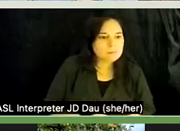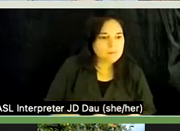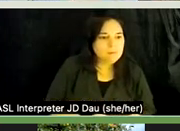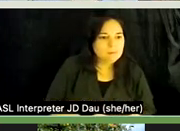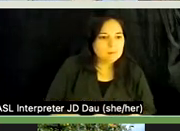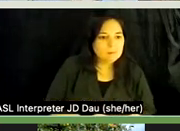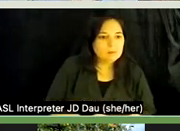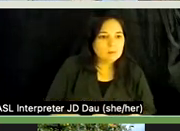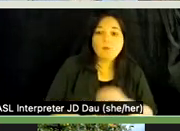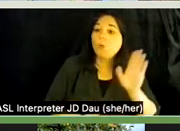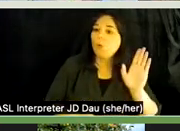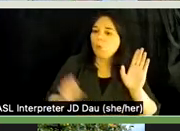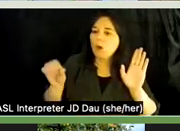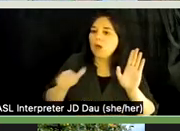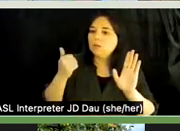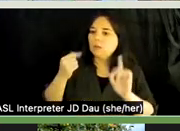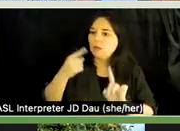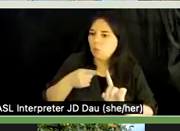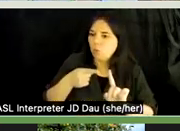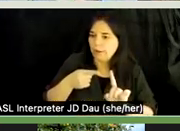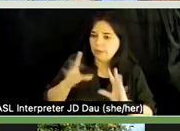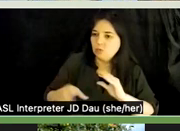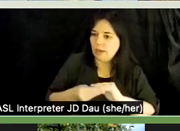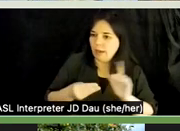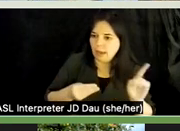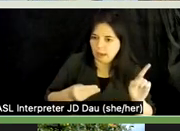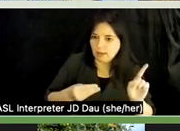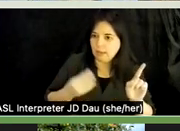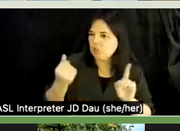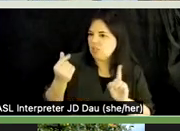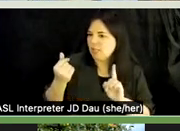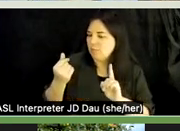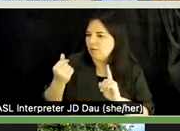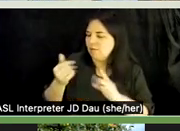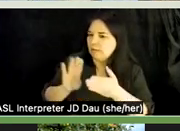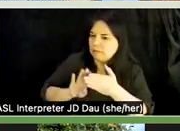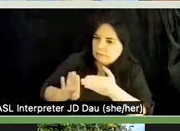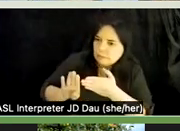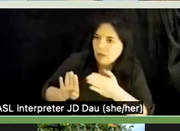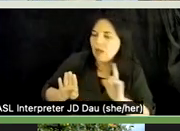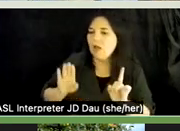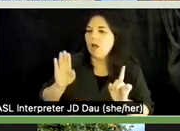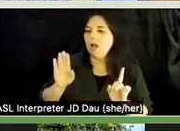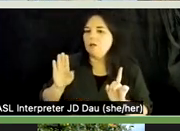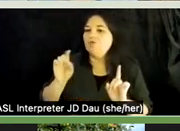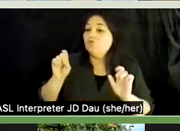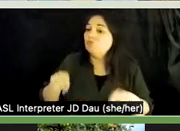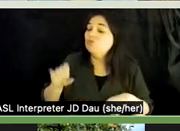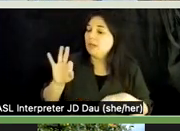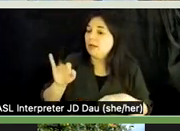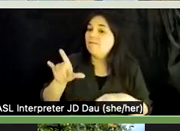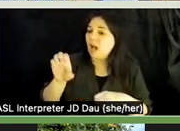one point as to what Laura said, just a slight caveat. You can file